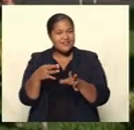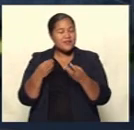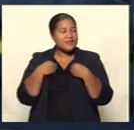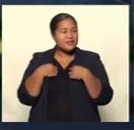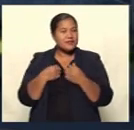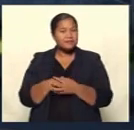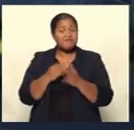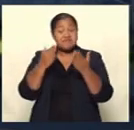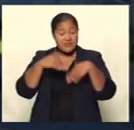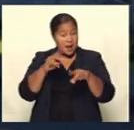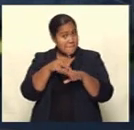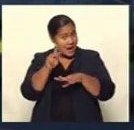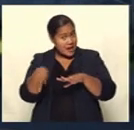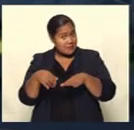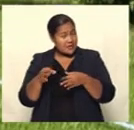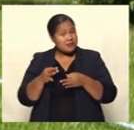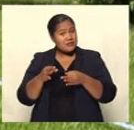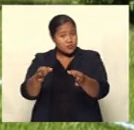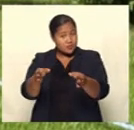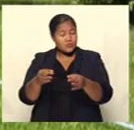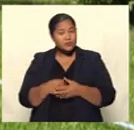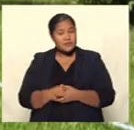ahead, Parliament sittings deferred.